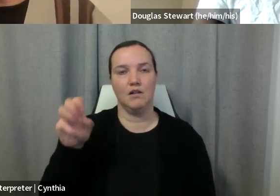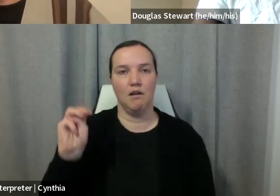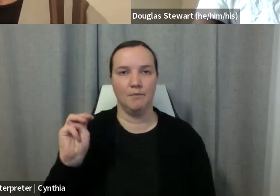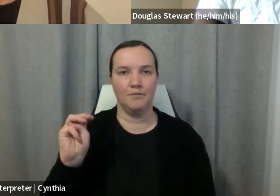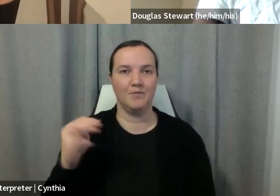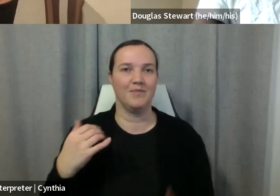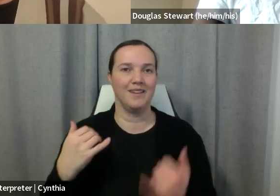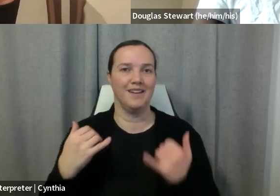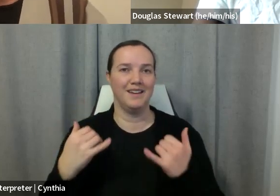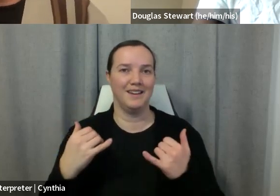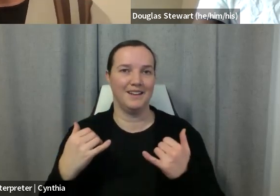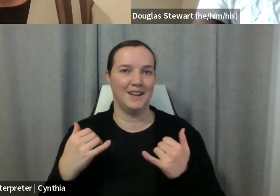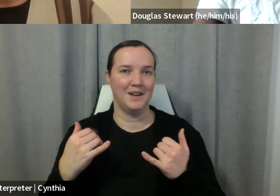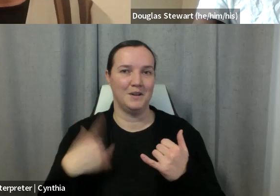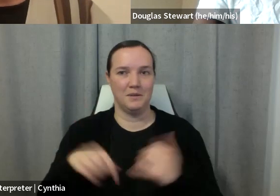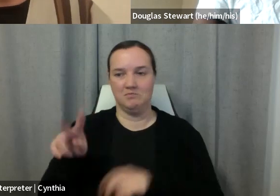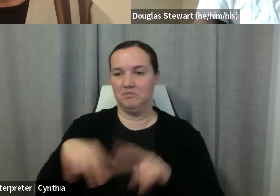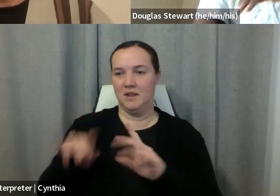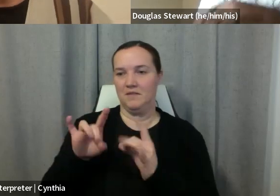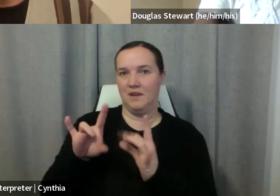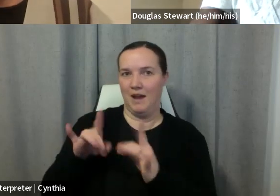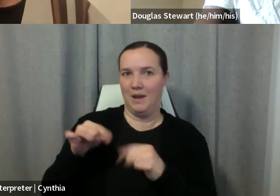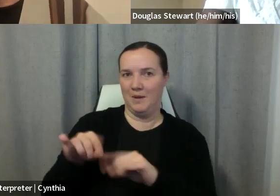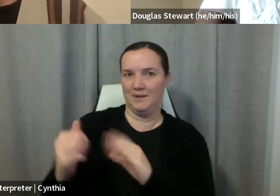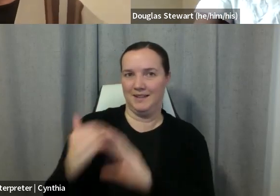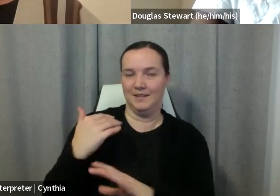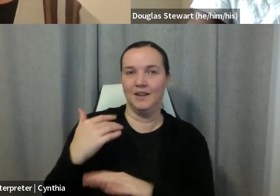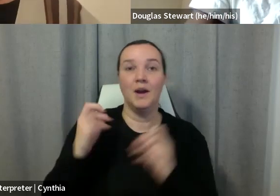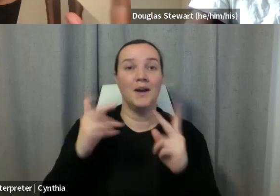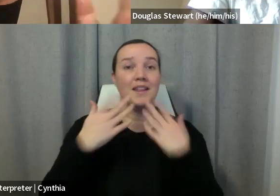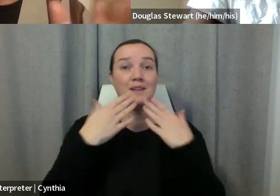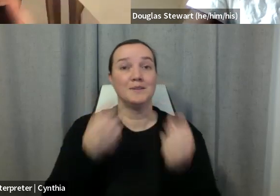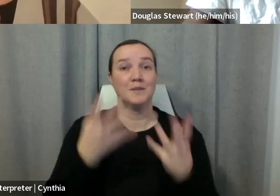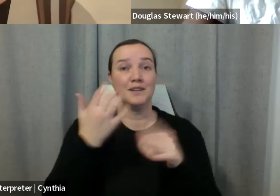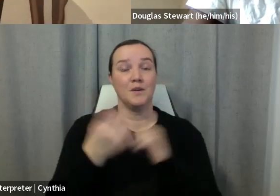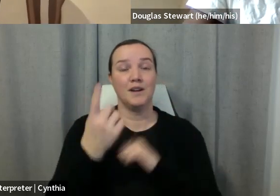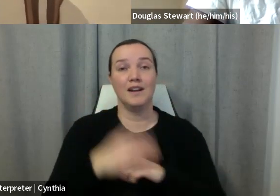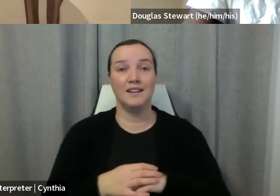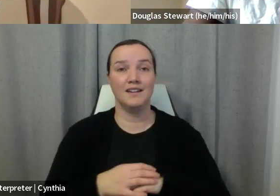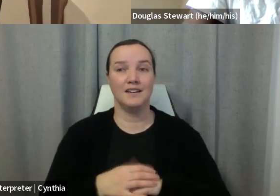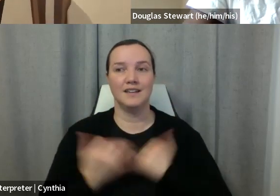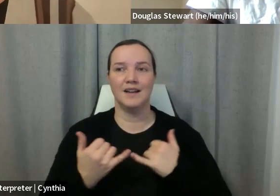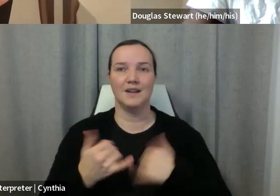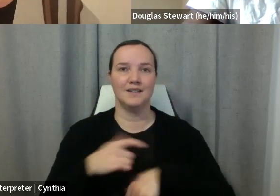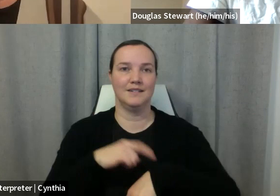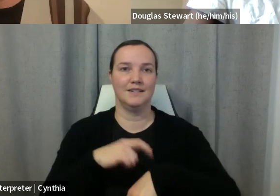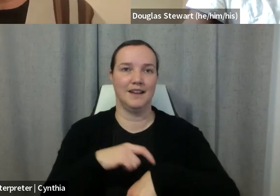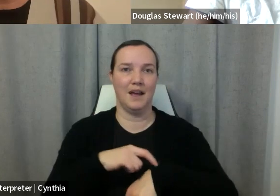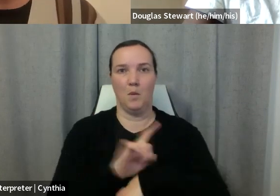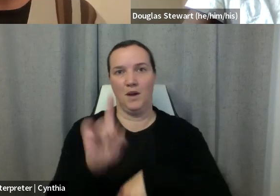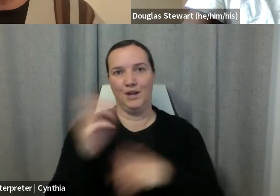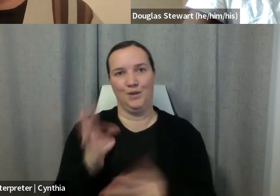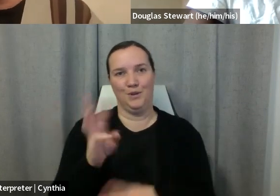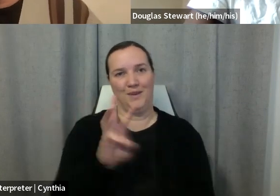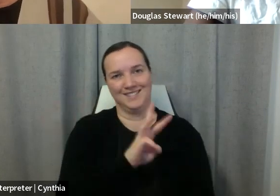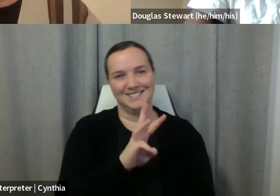We will be looking at that feedback as it comes in. Okay, thank you so much, everybody. It's 1 o'clock here on the West Coast. I'm going to